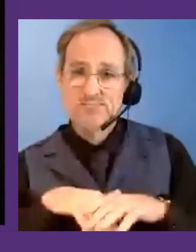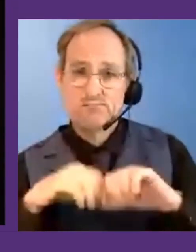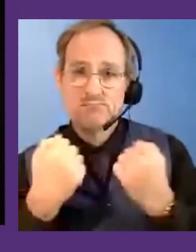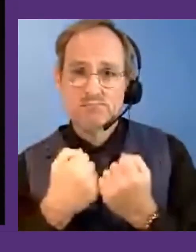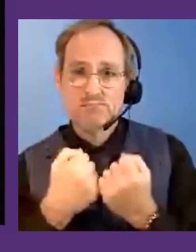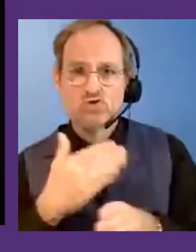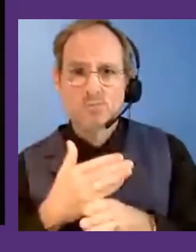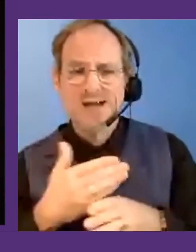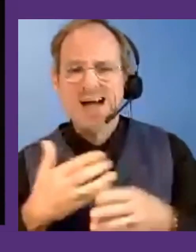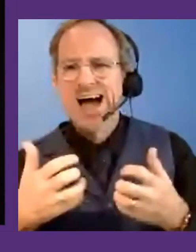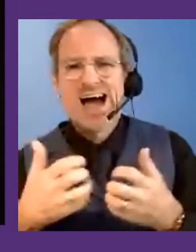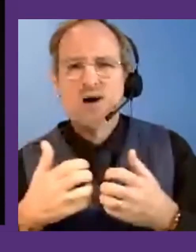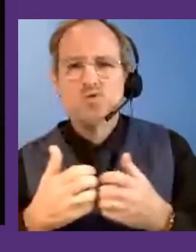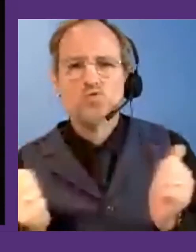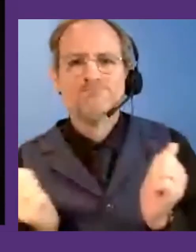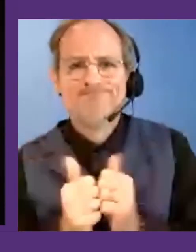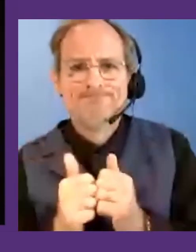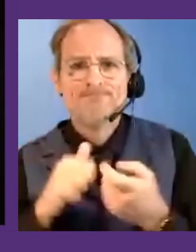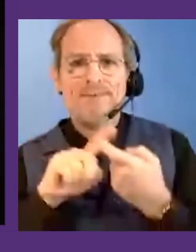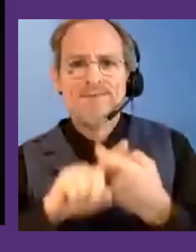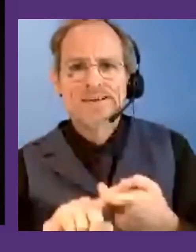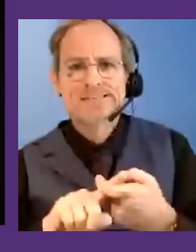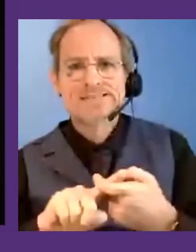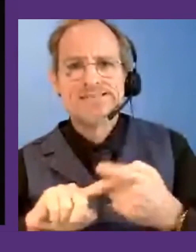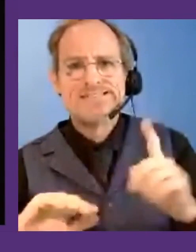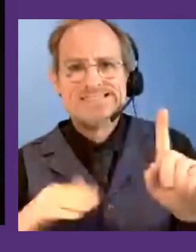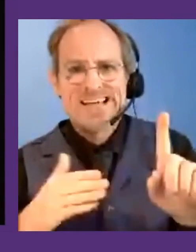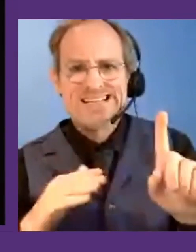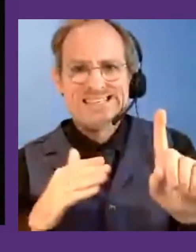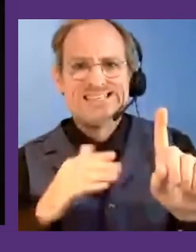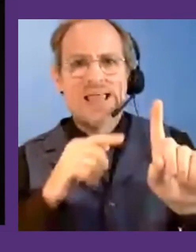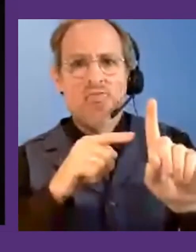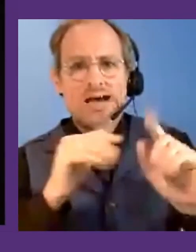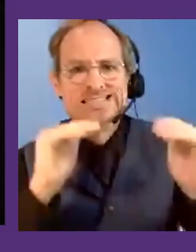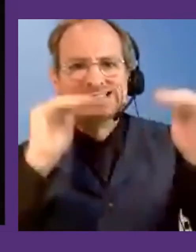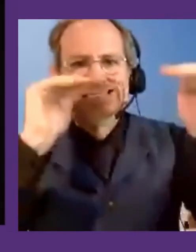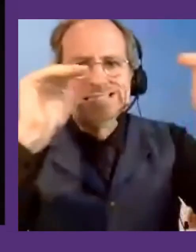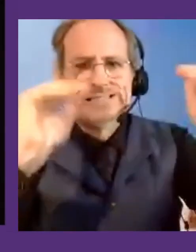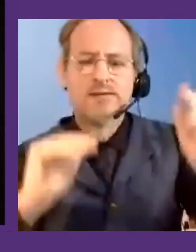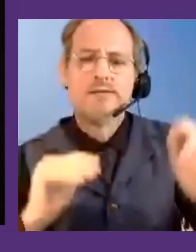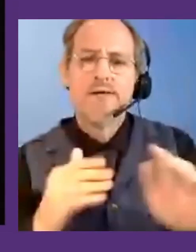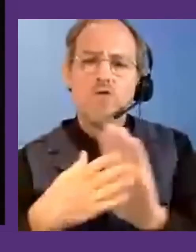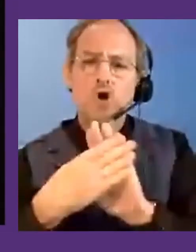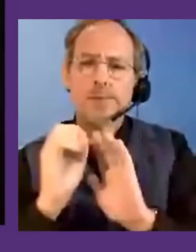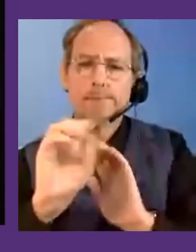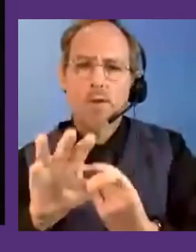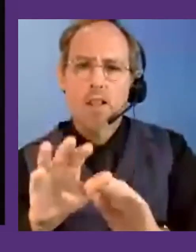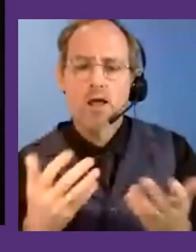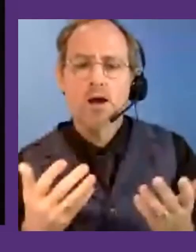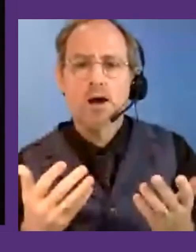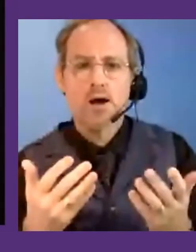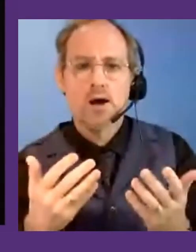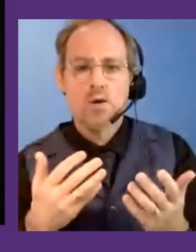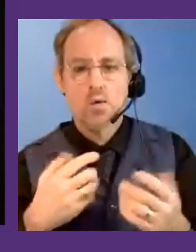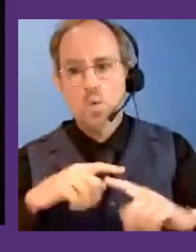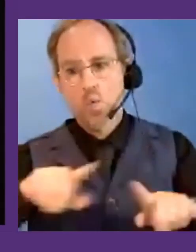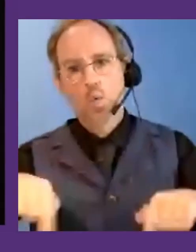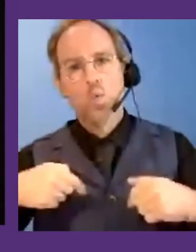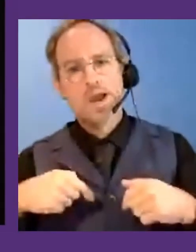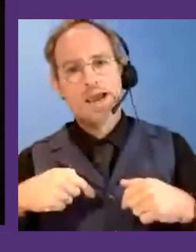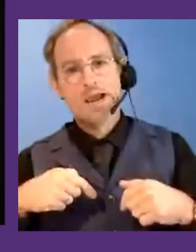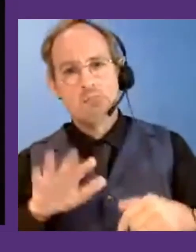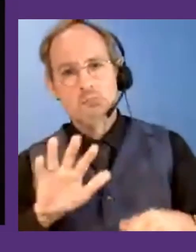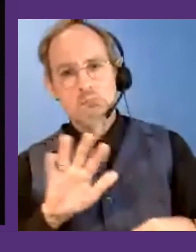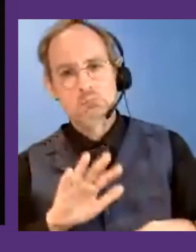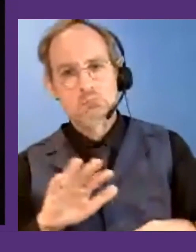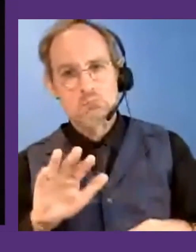the standard or put the bar higher? So let me give a couple of examples for that. Of course, we are about 100% of